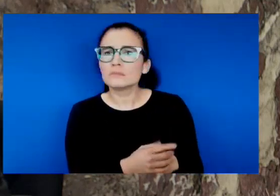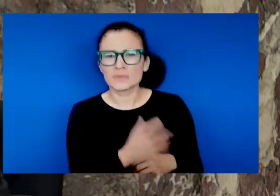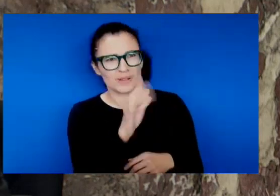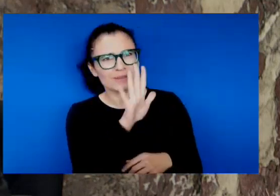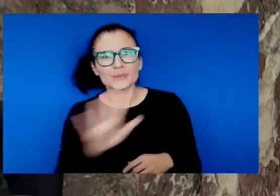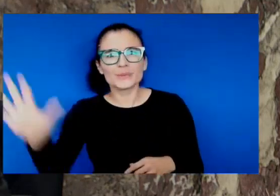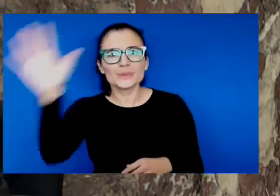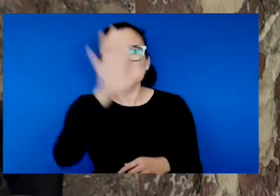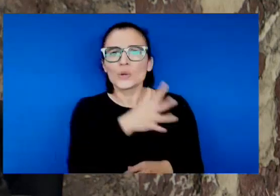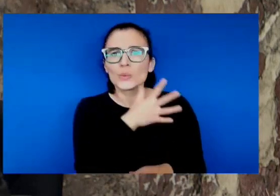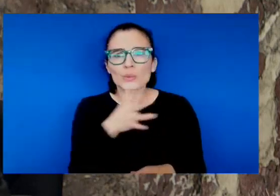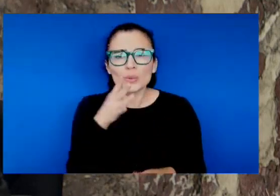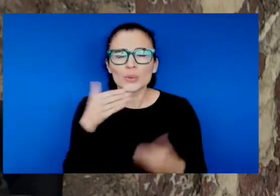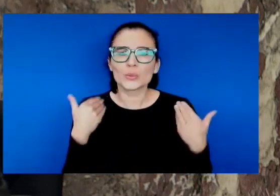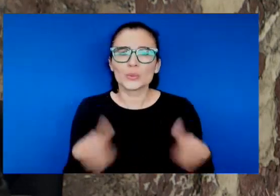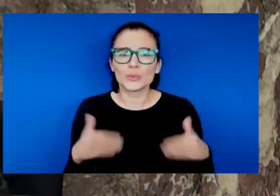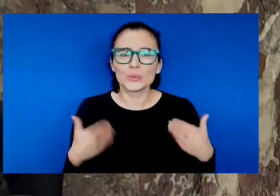Speaker,